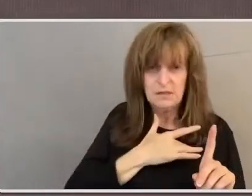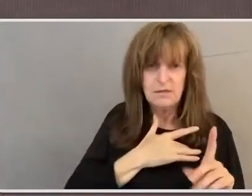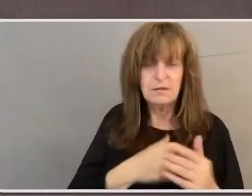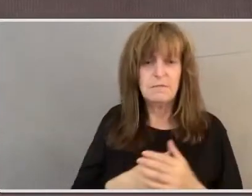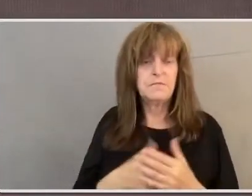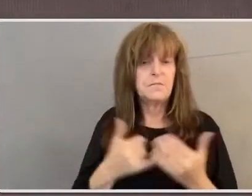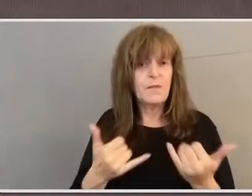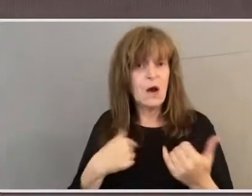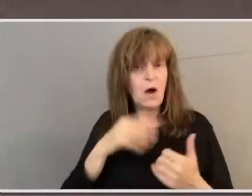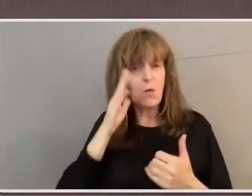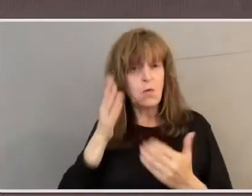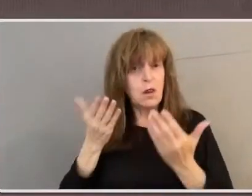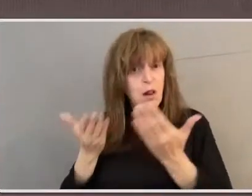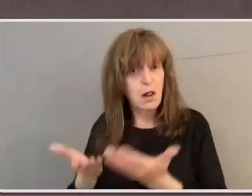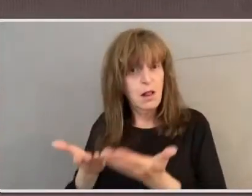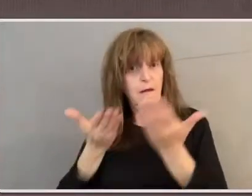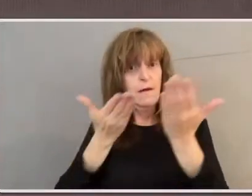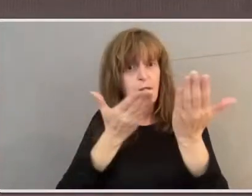for her signature.